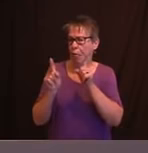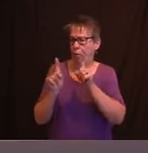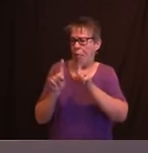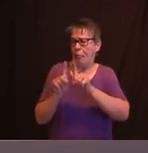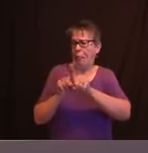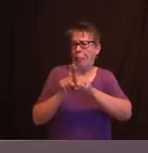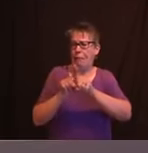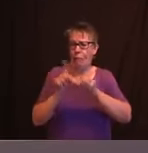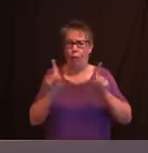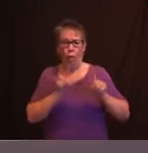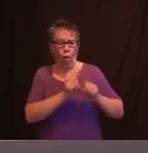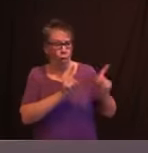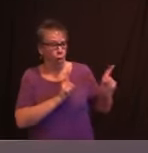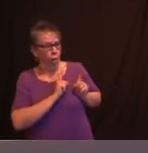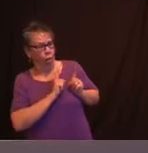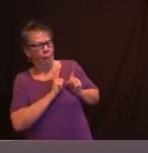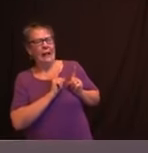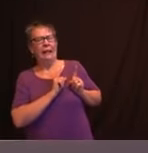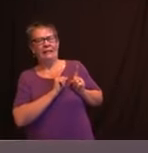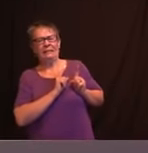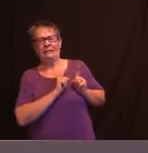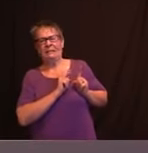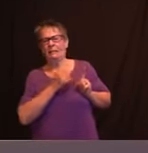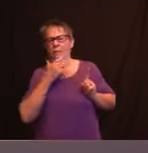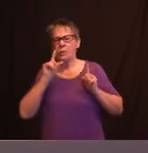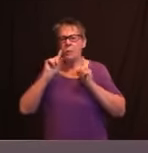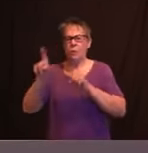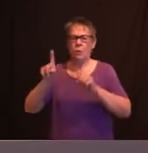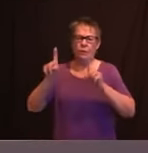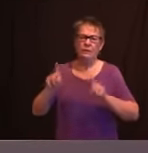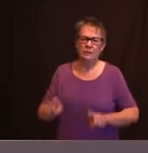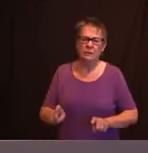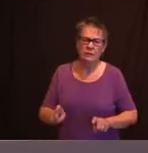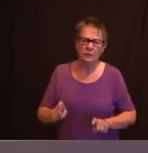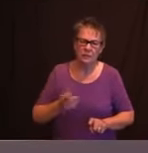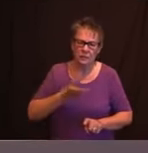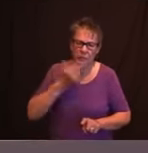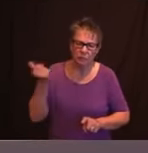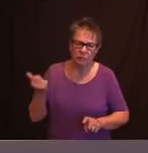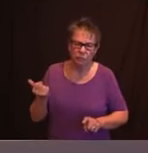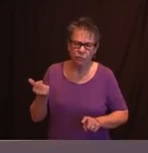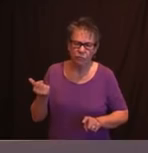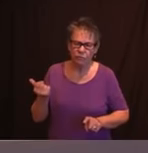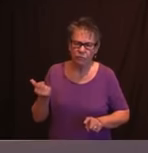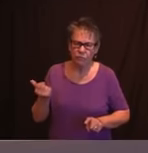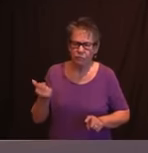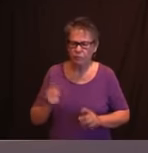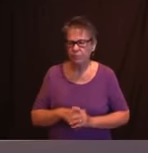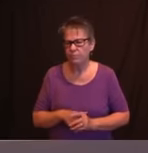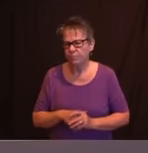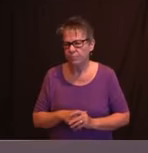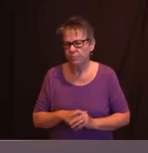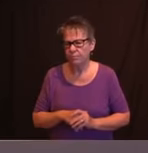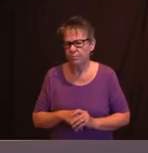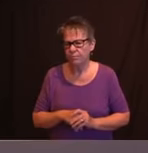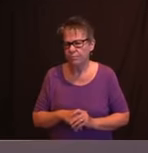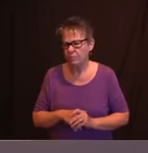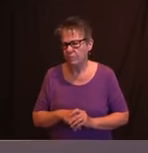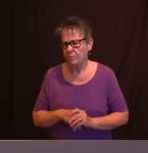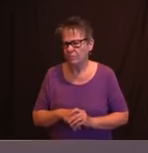Tina would want me to say very much the case in a very close congregation of people, and we want to make